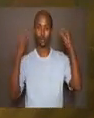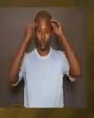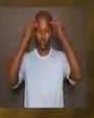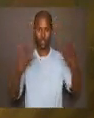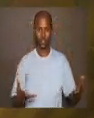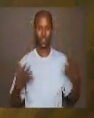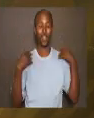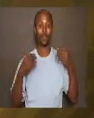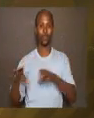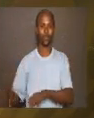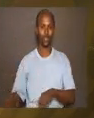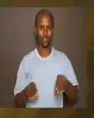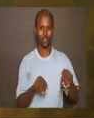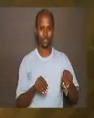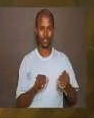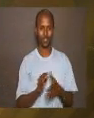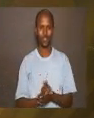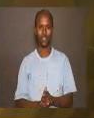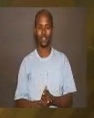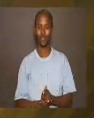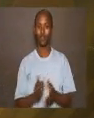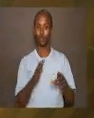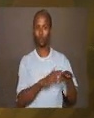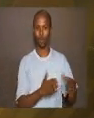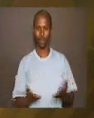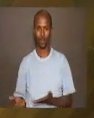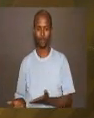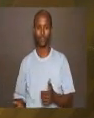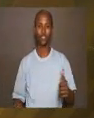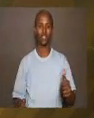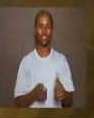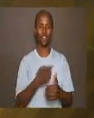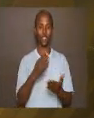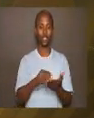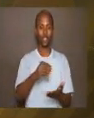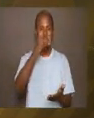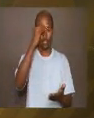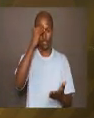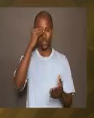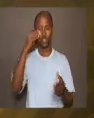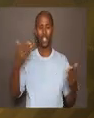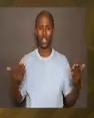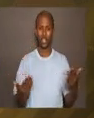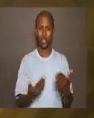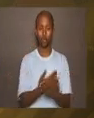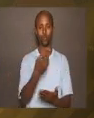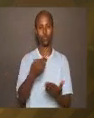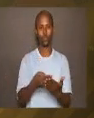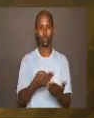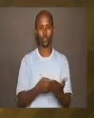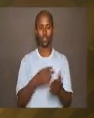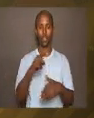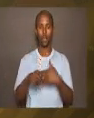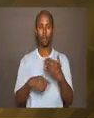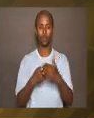Hello, teacher. Hello, students. Welcome to the first lesson in a new unit